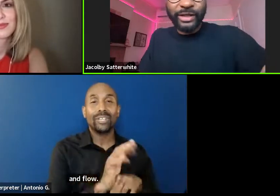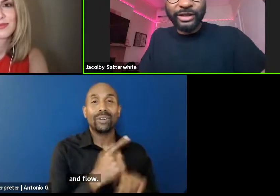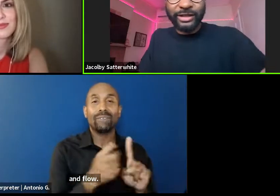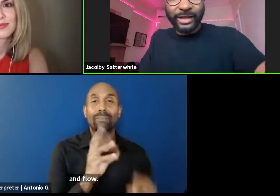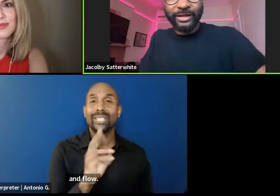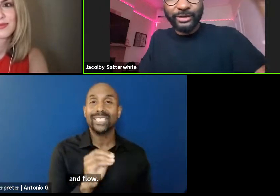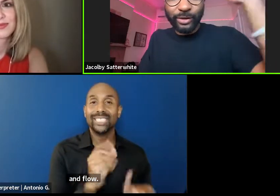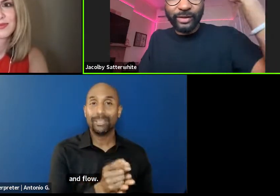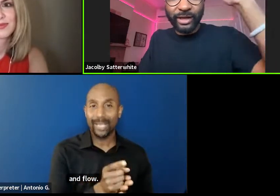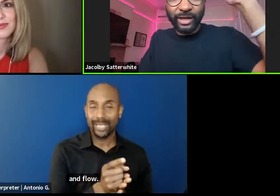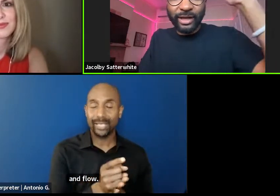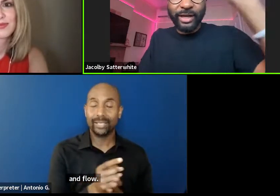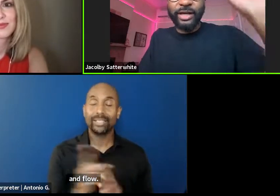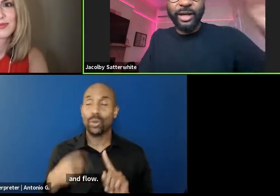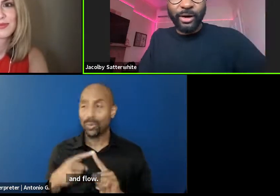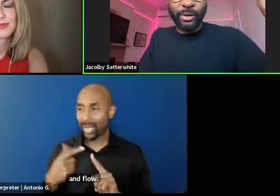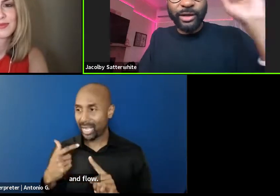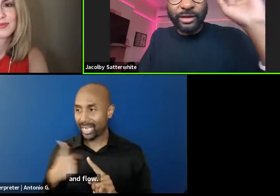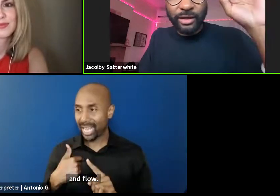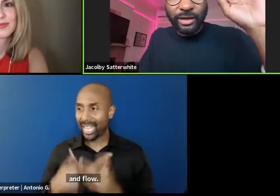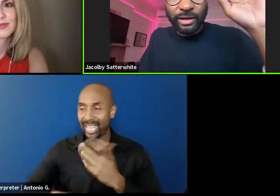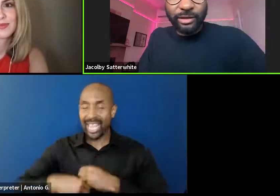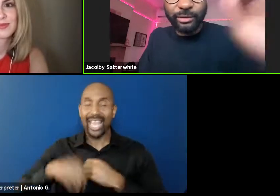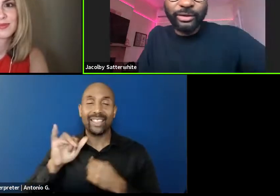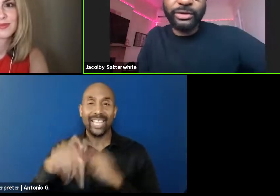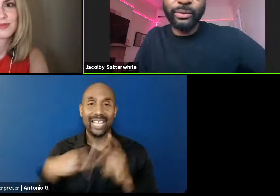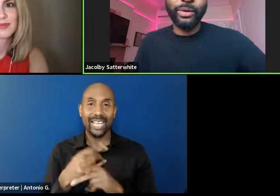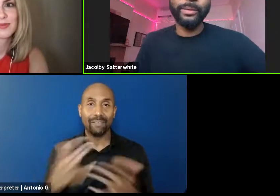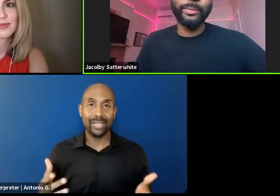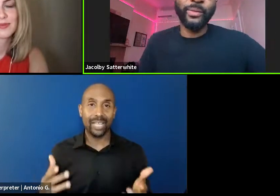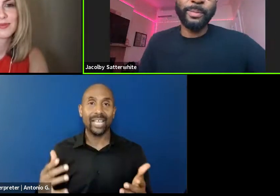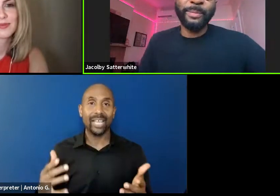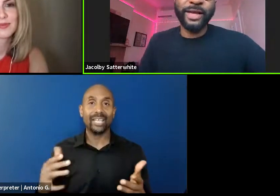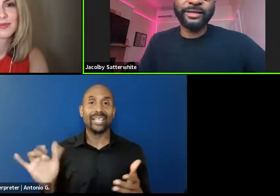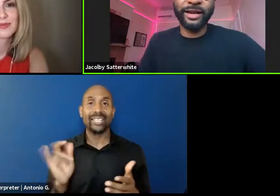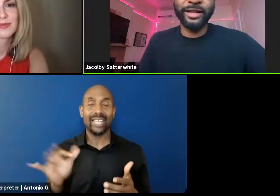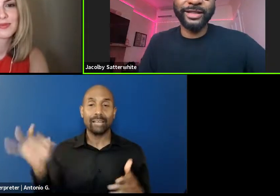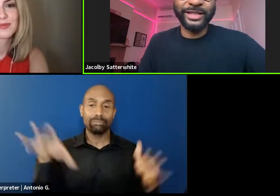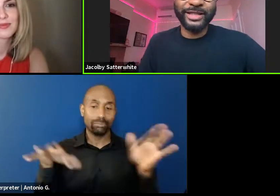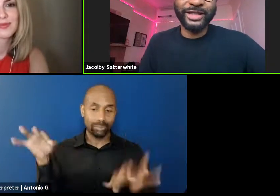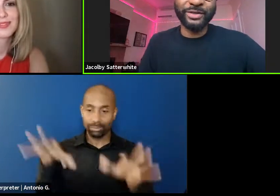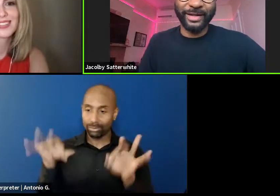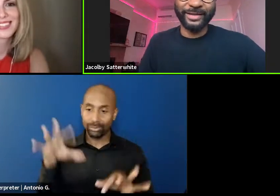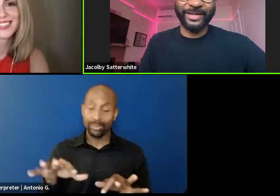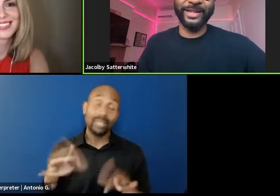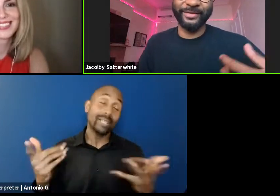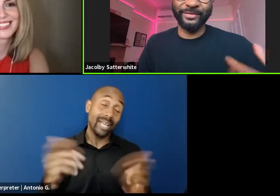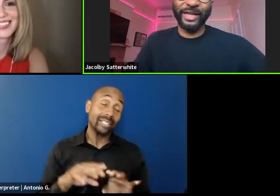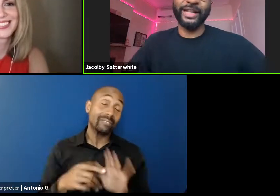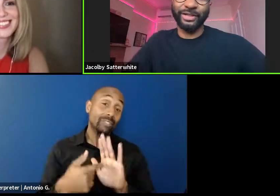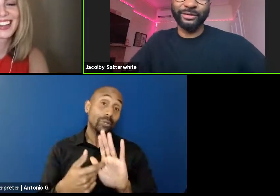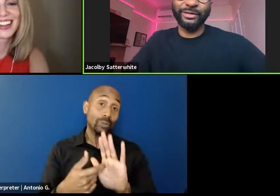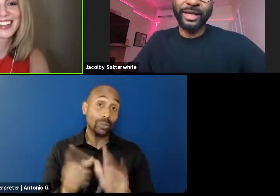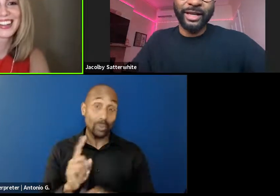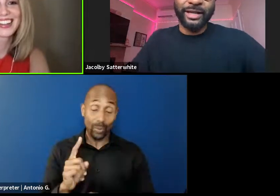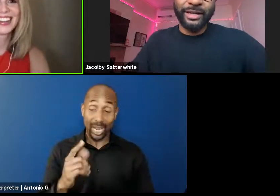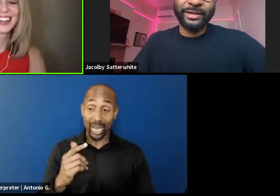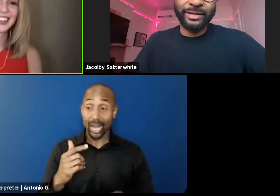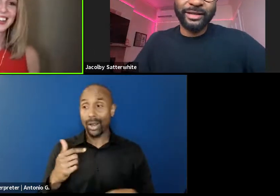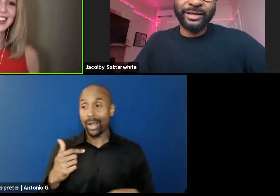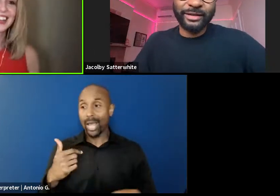footnoted footage in there. It's sort of like, you know, clues to where my pathology is trying to kind of guide you.